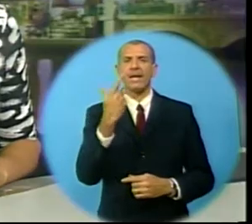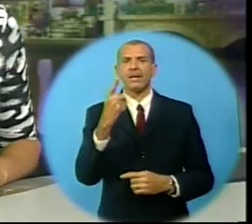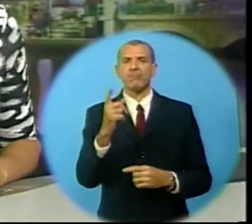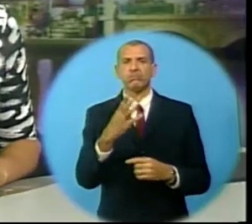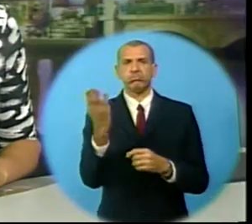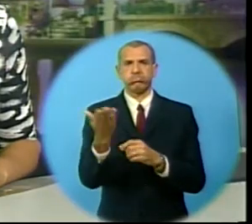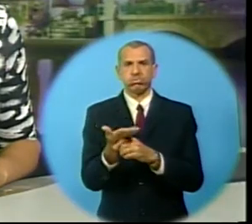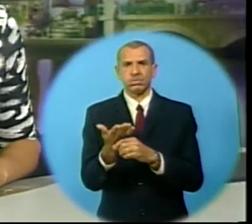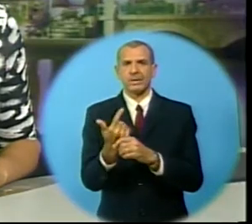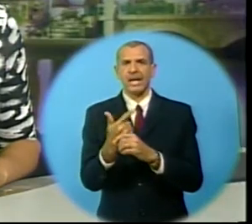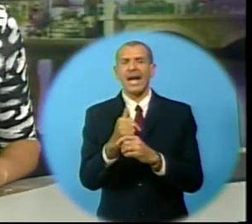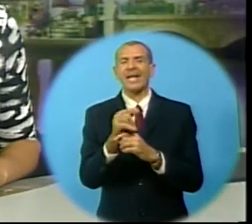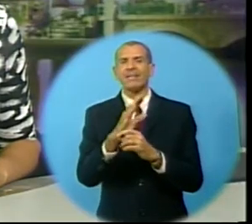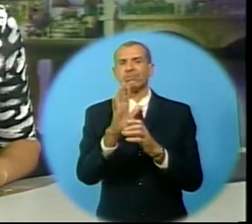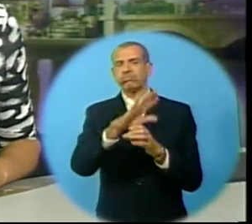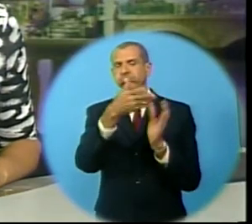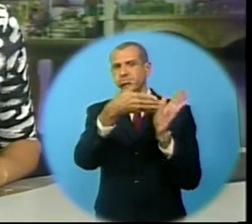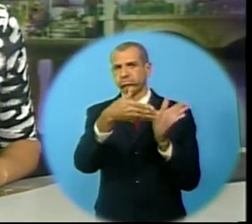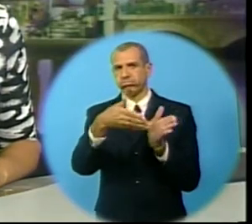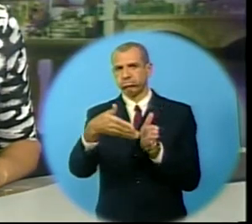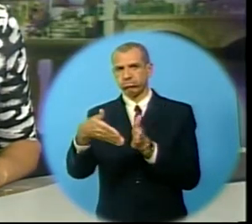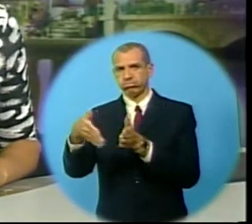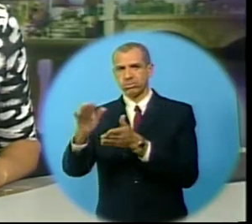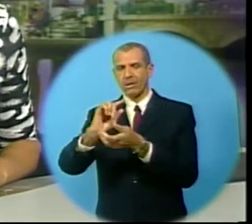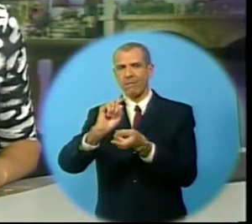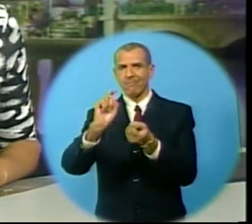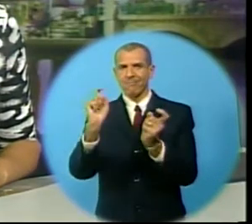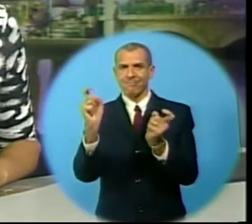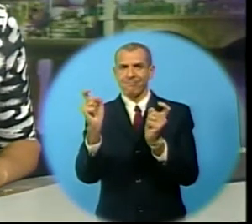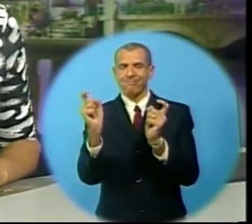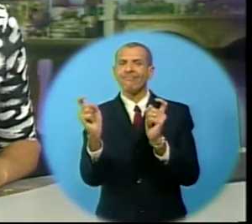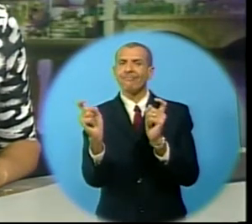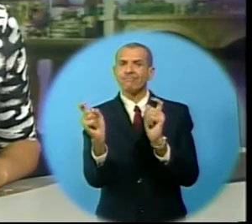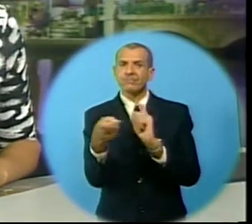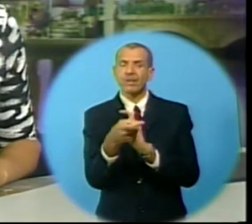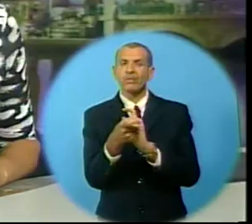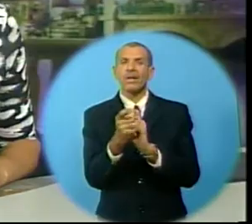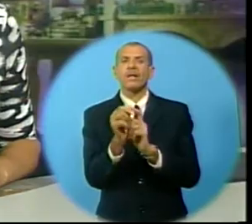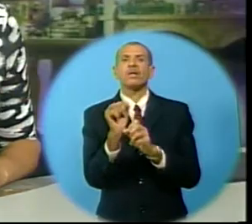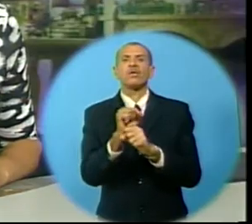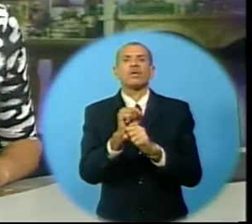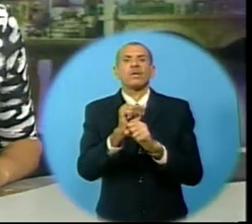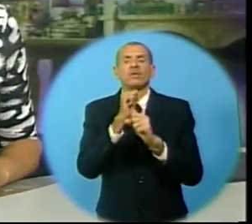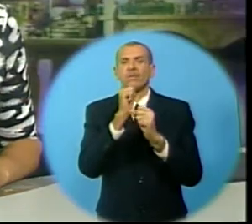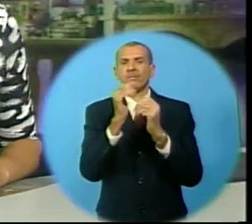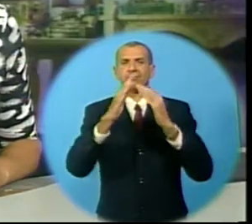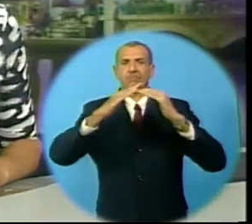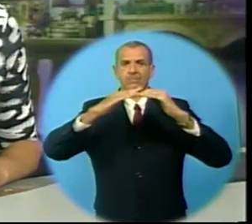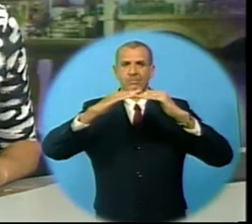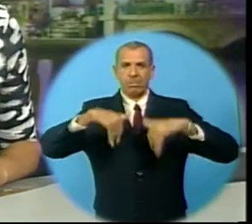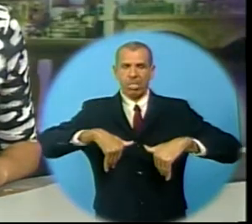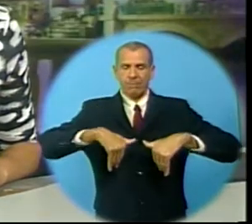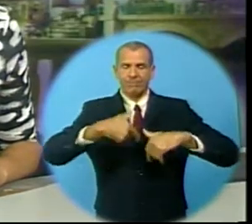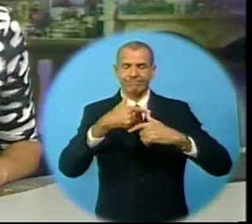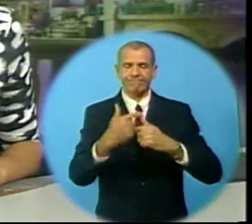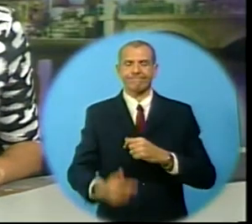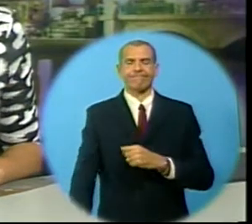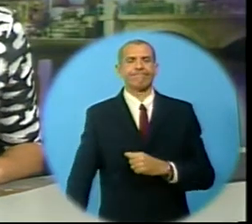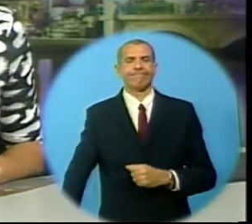retrenched under a comprehensive restructuring plan designed to save the operation from going under. Ryan Broom has more.